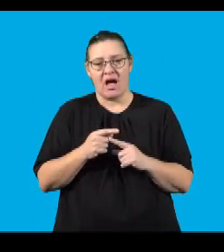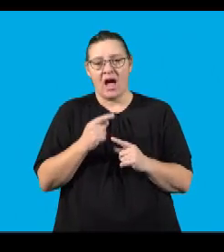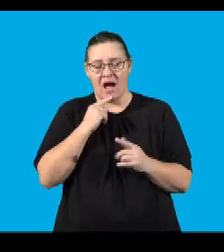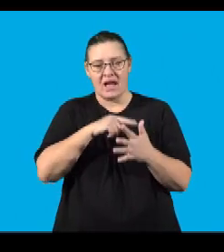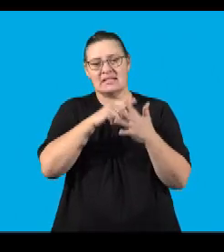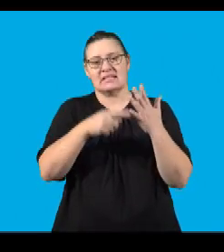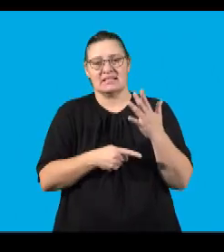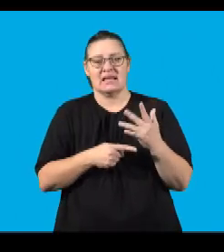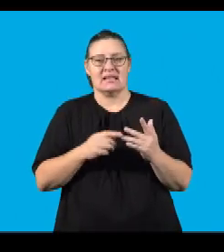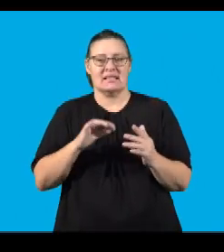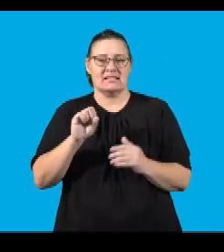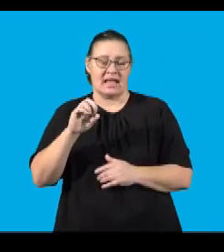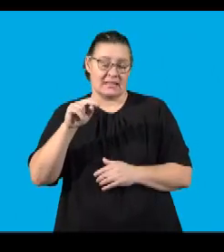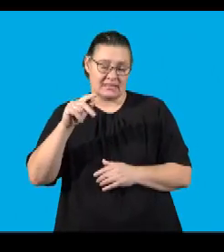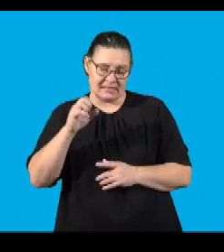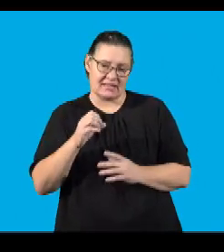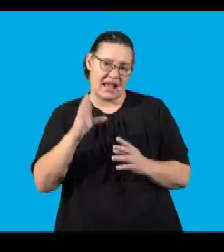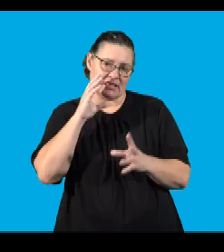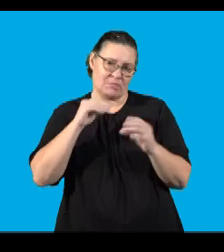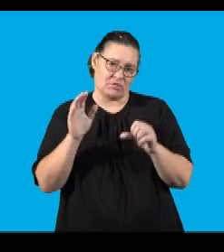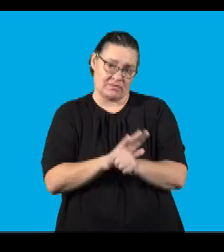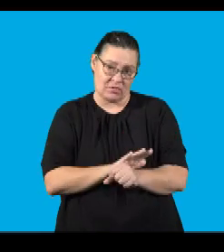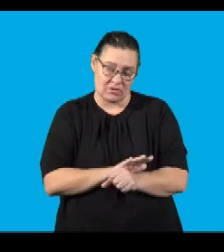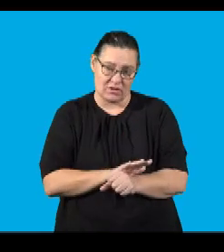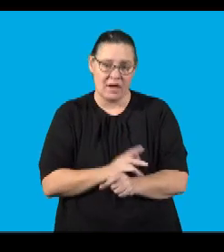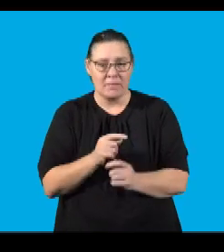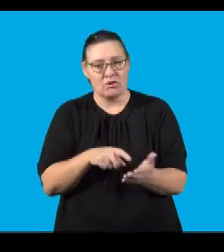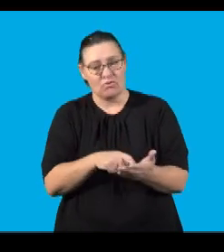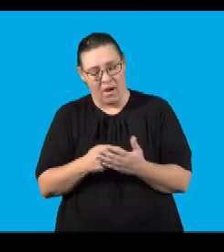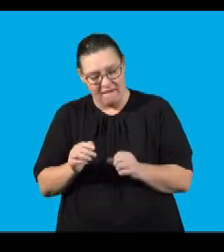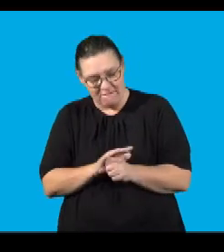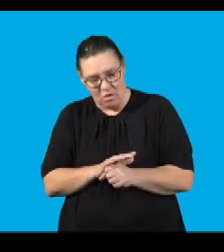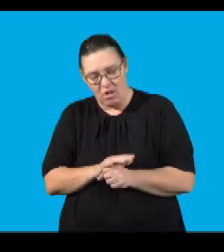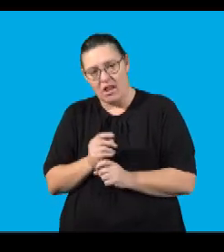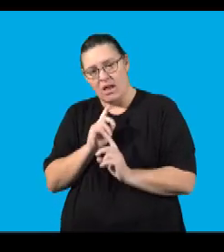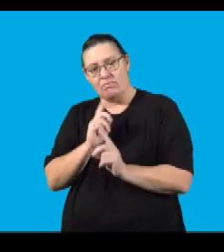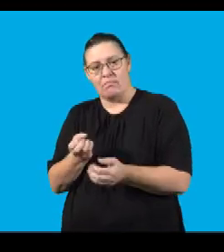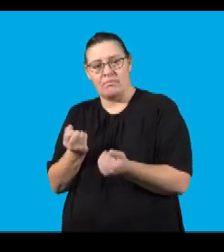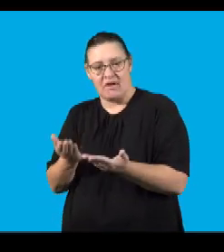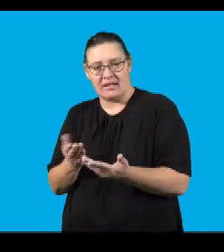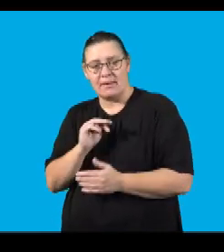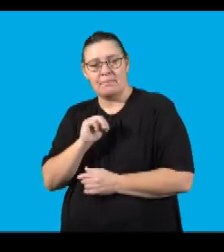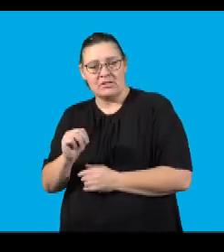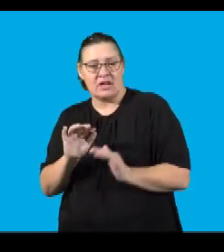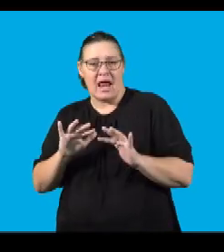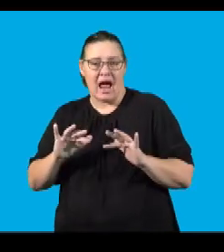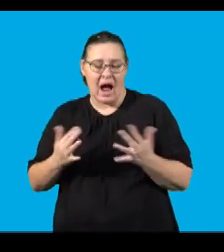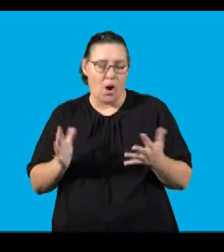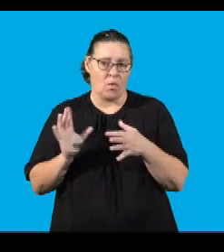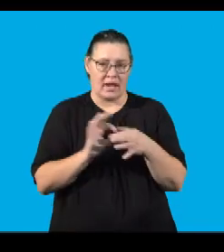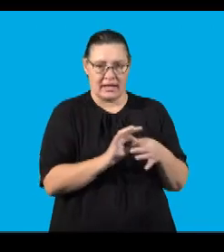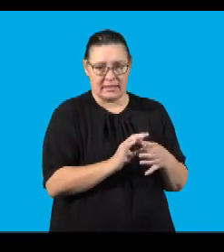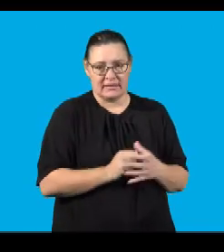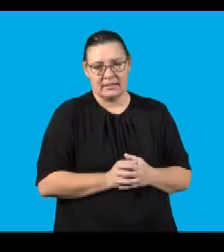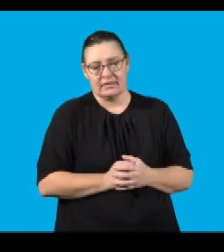sensory experience. So make sure you focus on all the elements that are required in the question and the message and how those